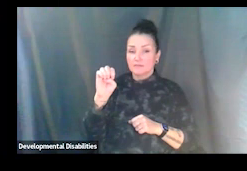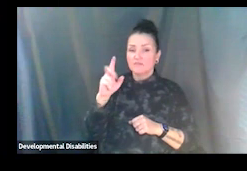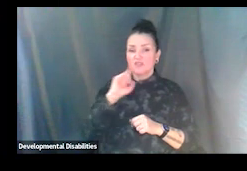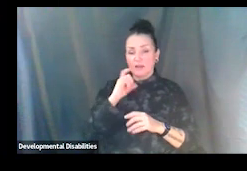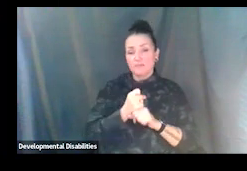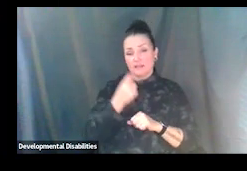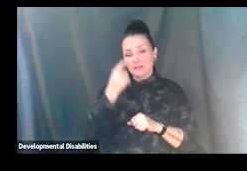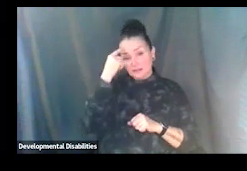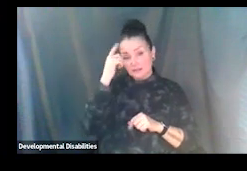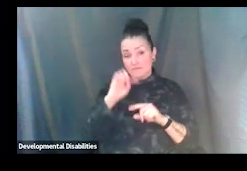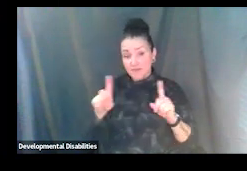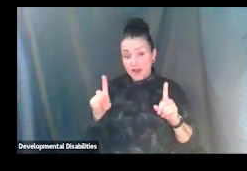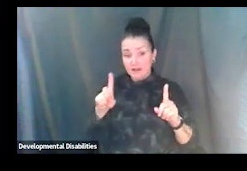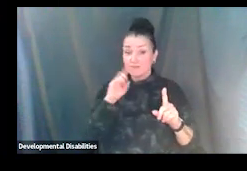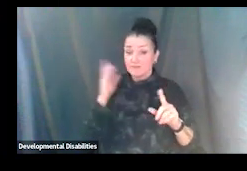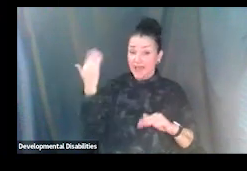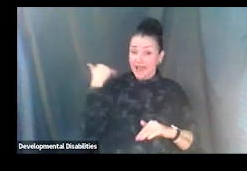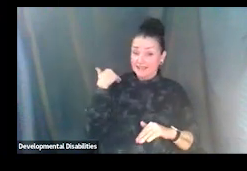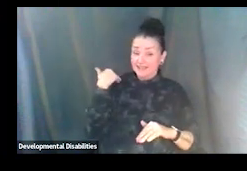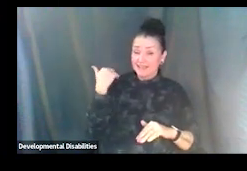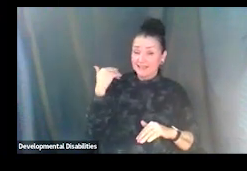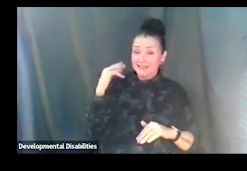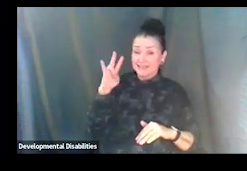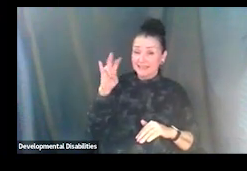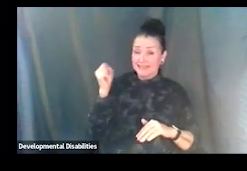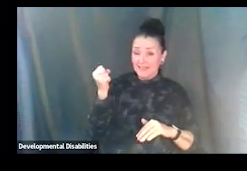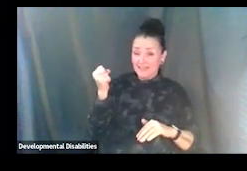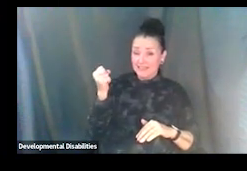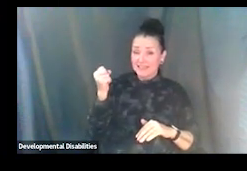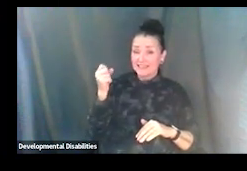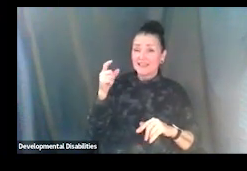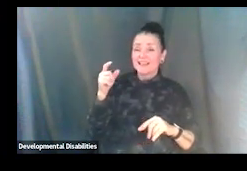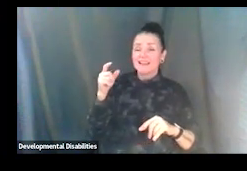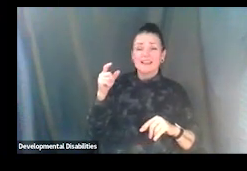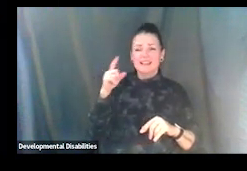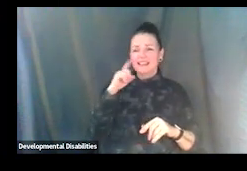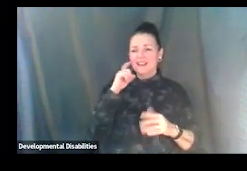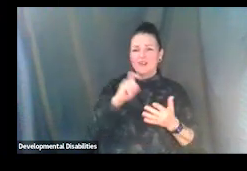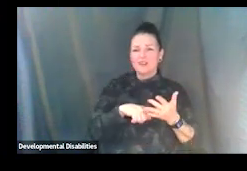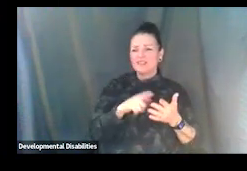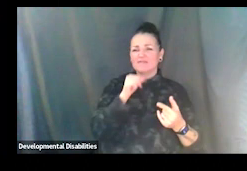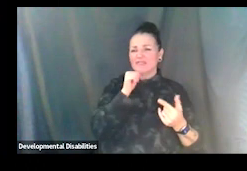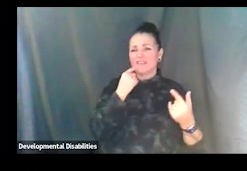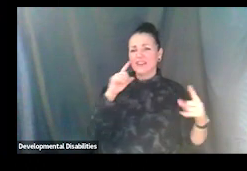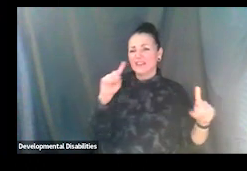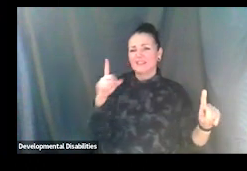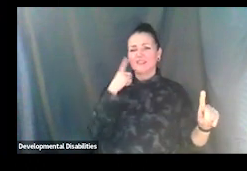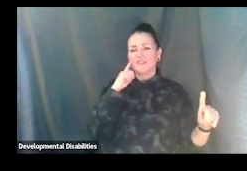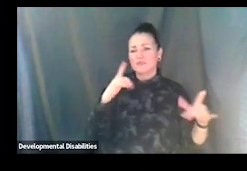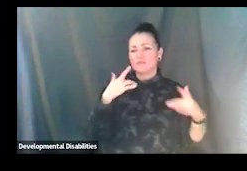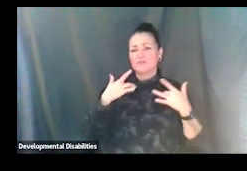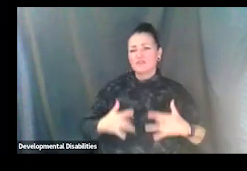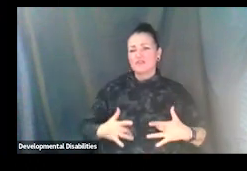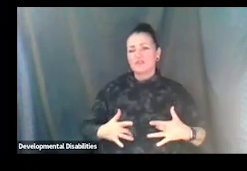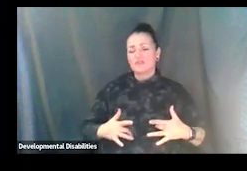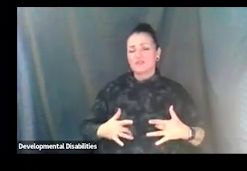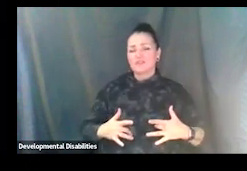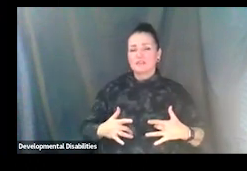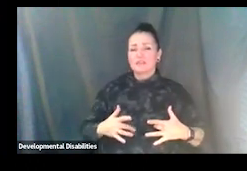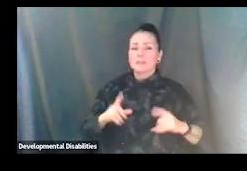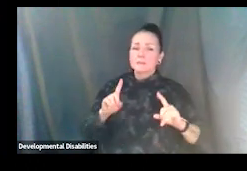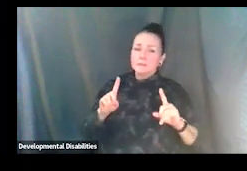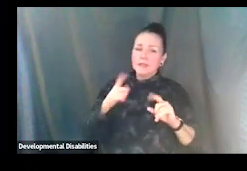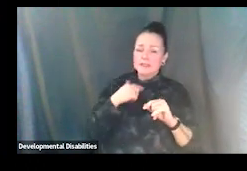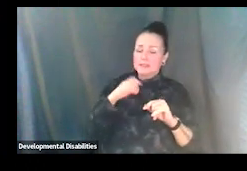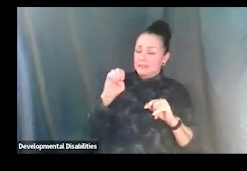time suggested it really was no better than placebo, and so it sat on the shelf for a long time. In the 90s, Eli Lilly, the company that owned the molecule, went back